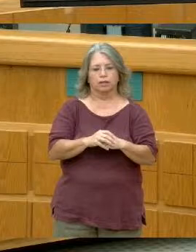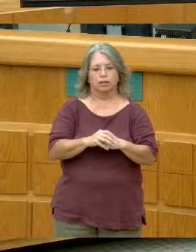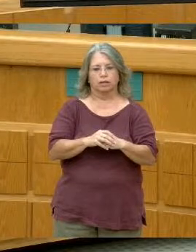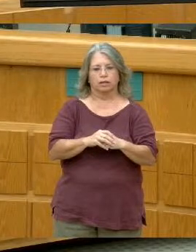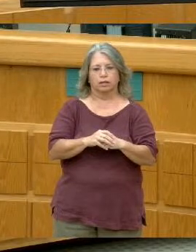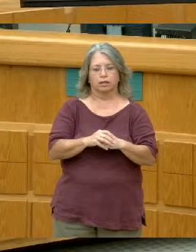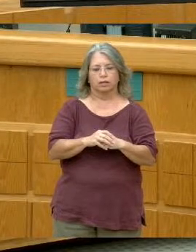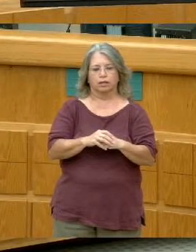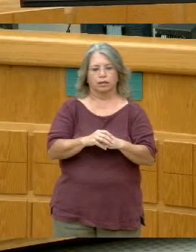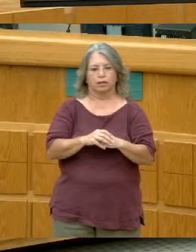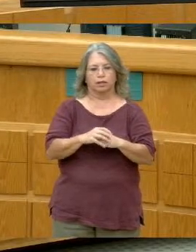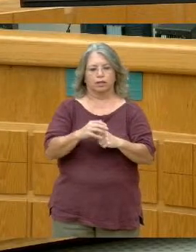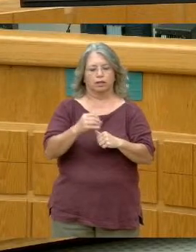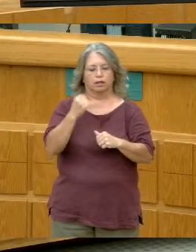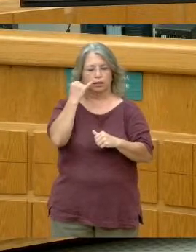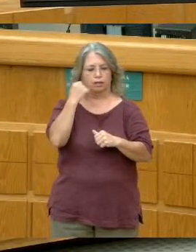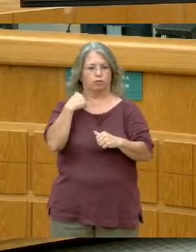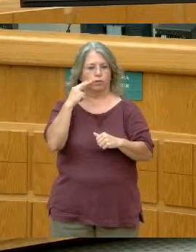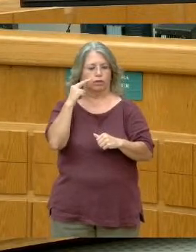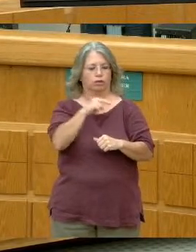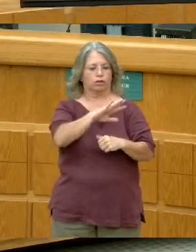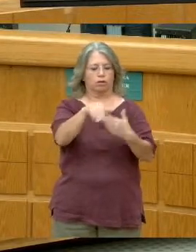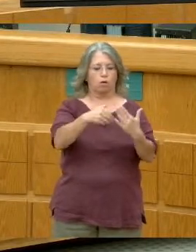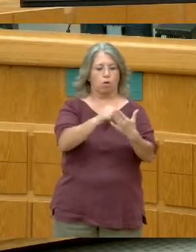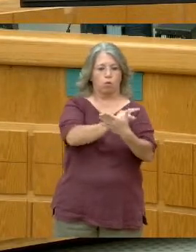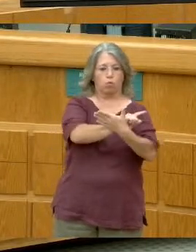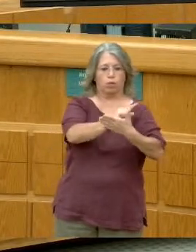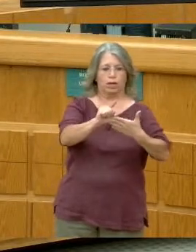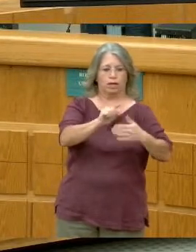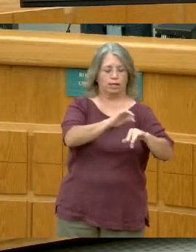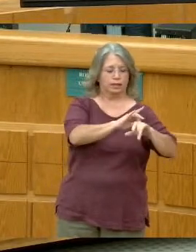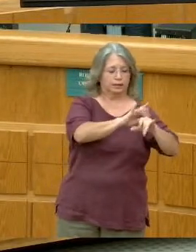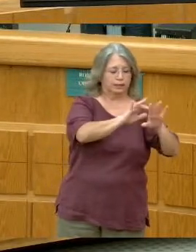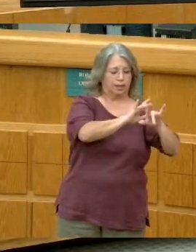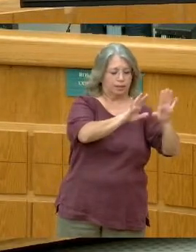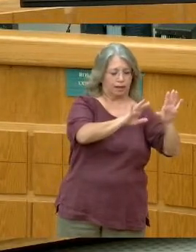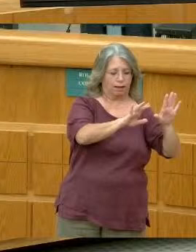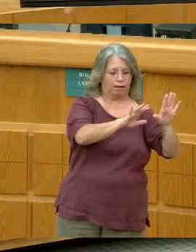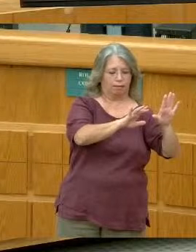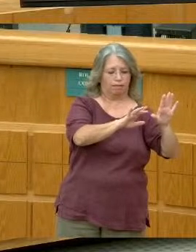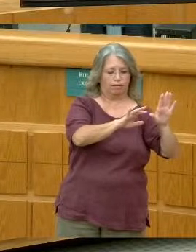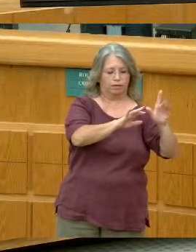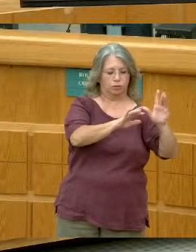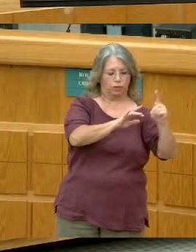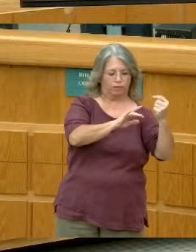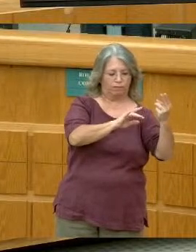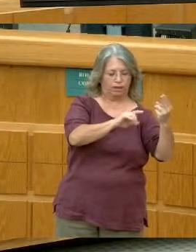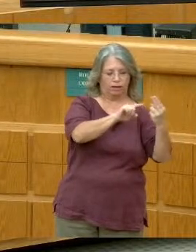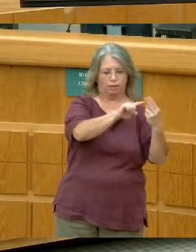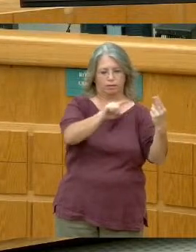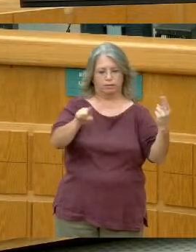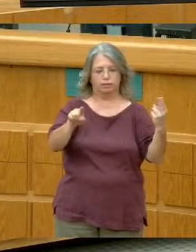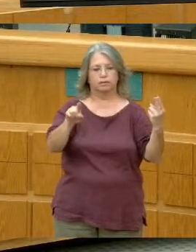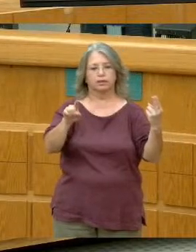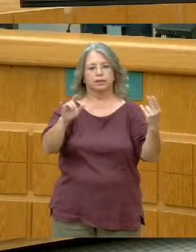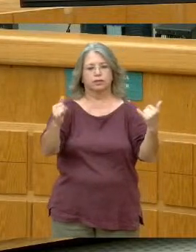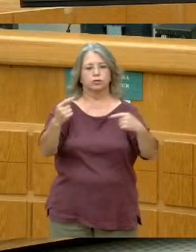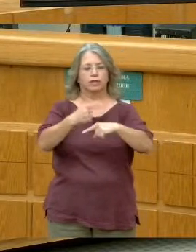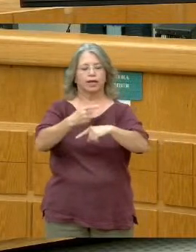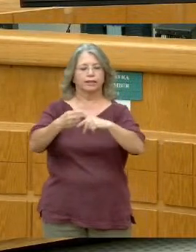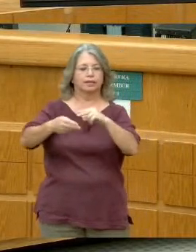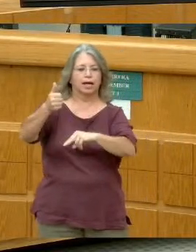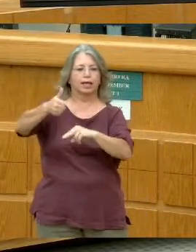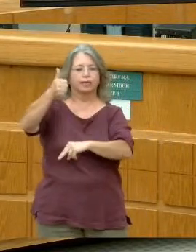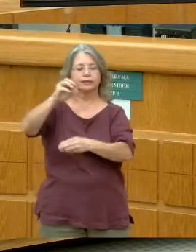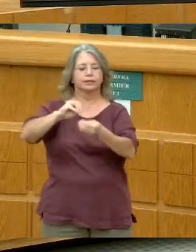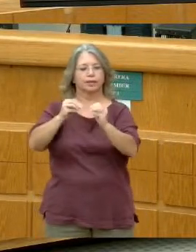began Sunday, 7/25, that 7-day period today is the highest number of new cases. Okay,